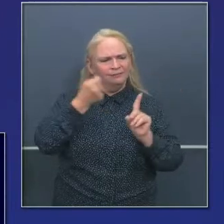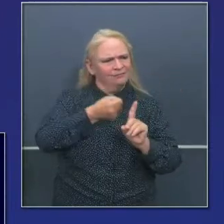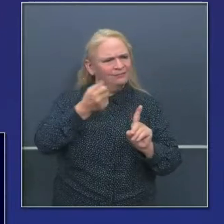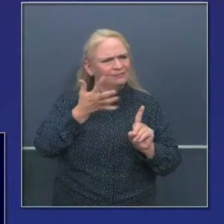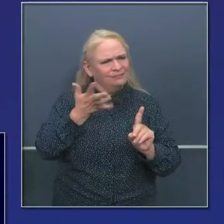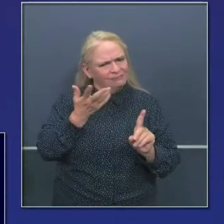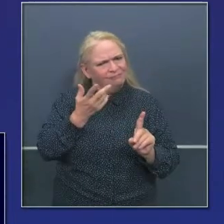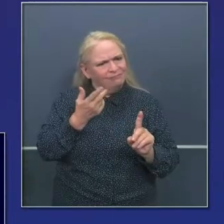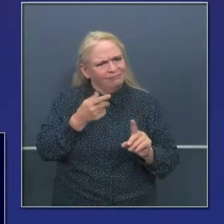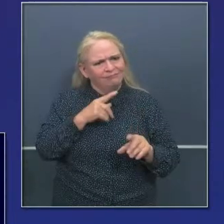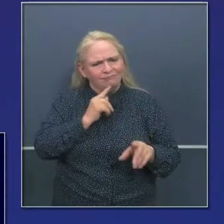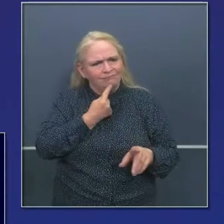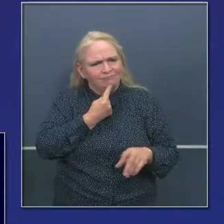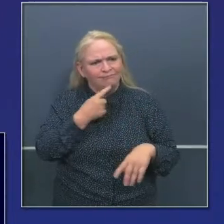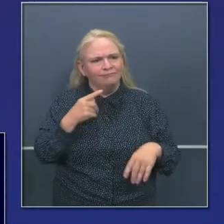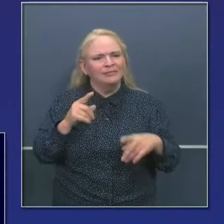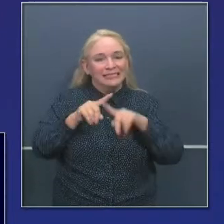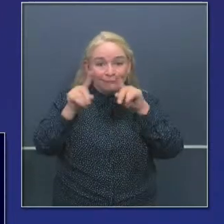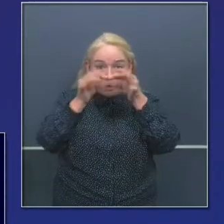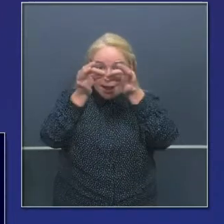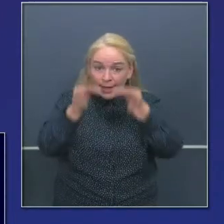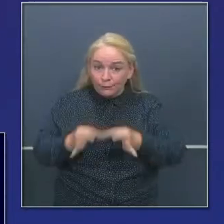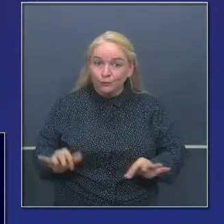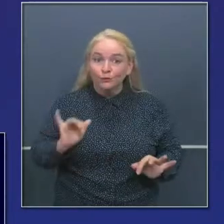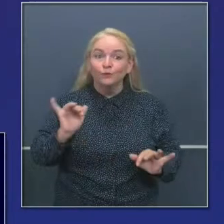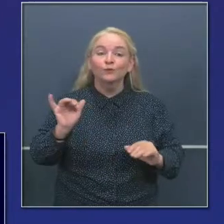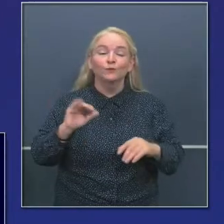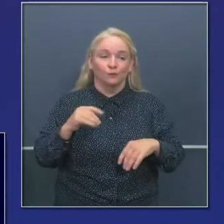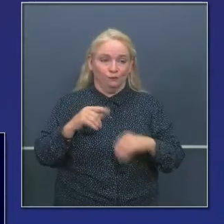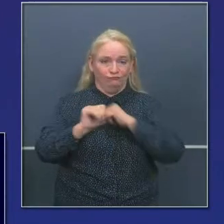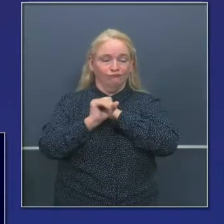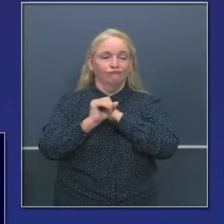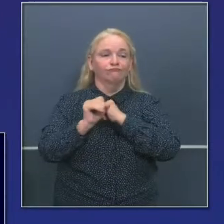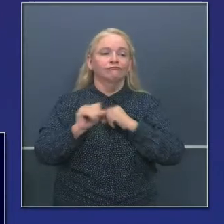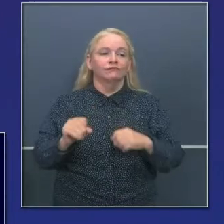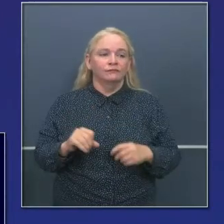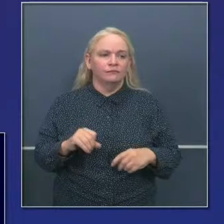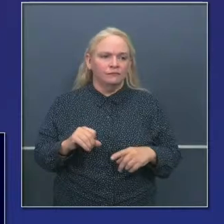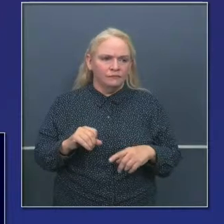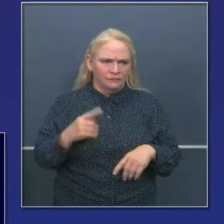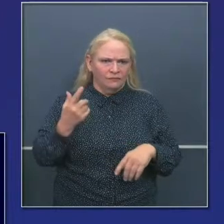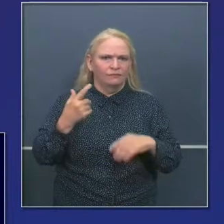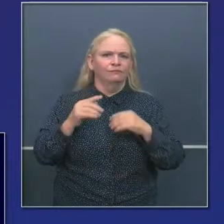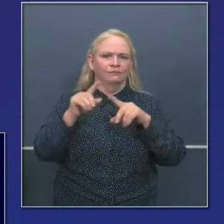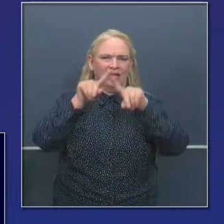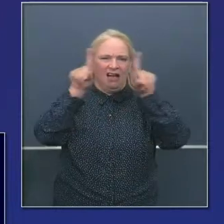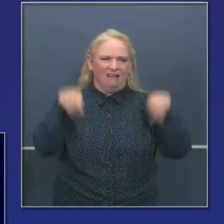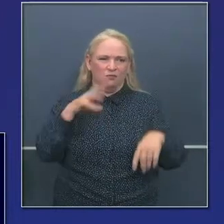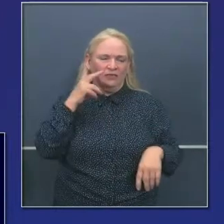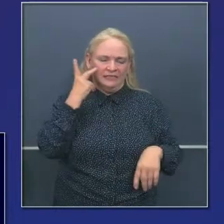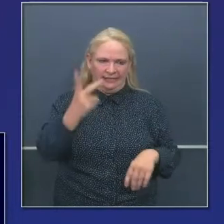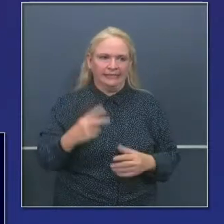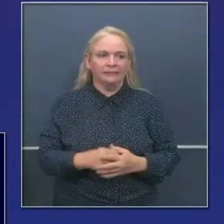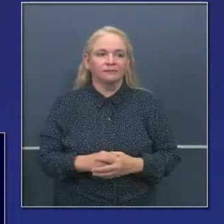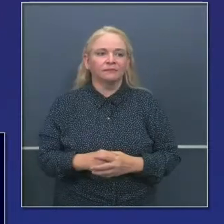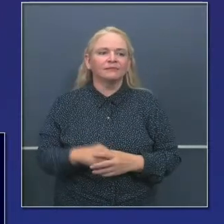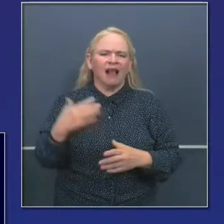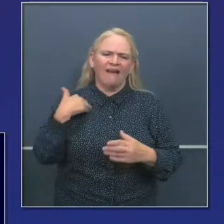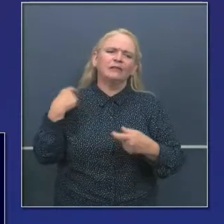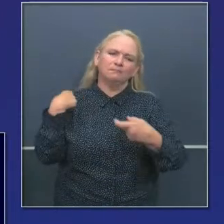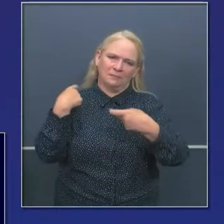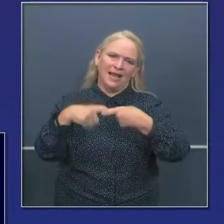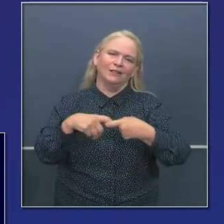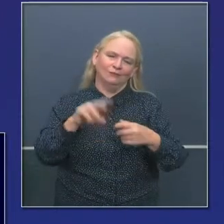Arabic, in Cantonese, in Mandarin, in Vietnamese, and other languages, and clearly Spanish. I'll give you a